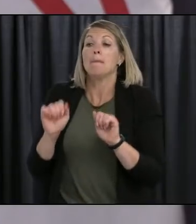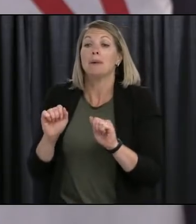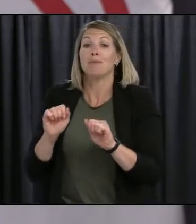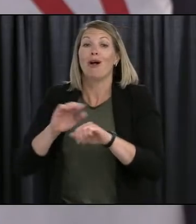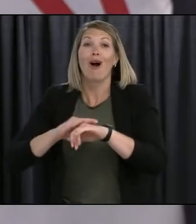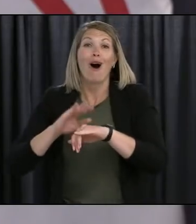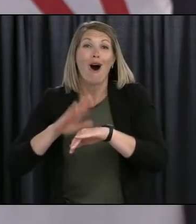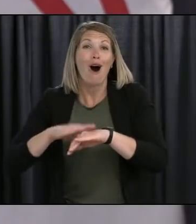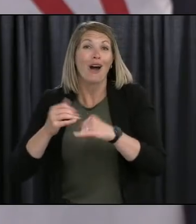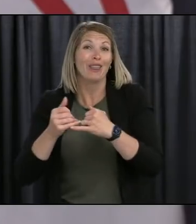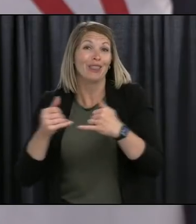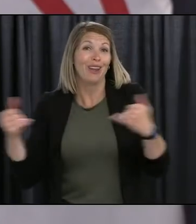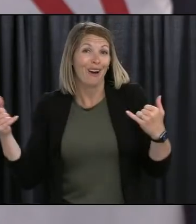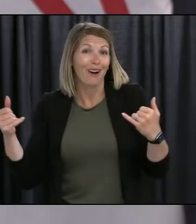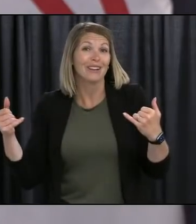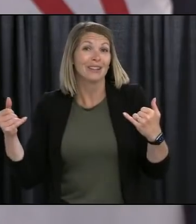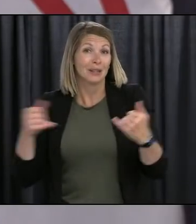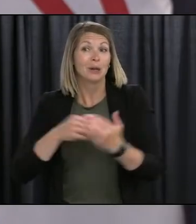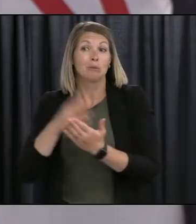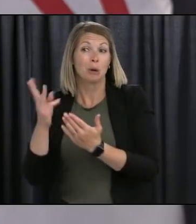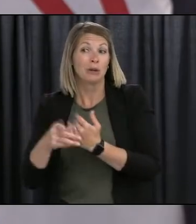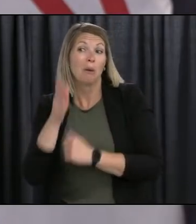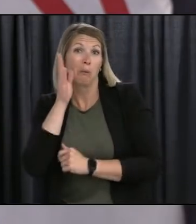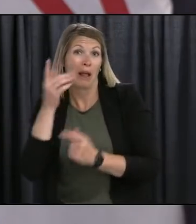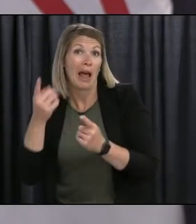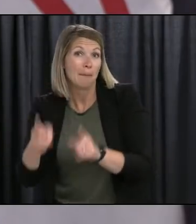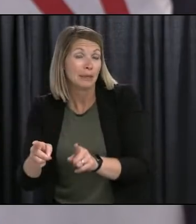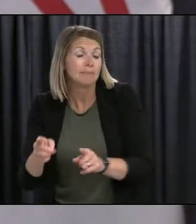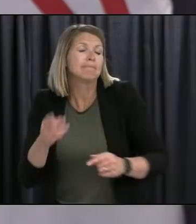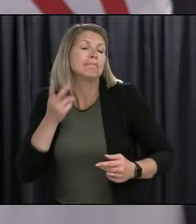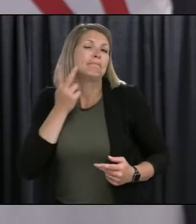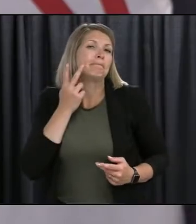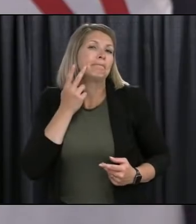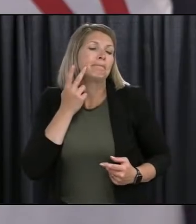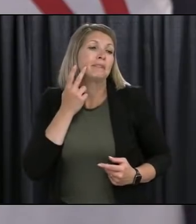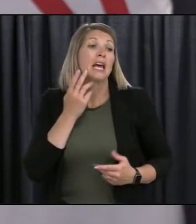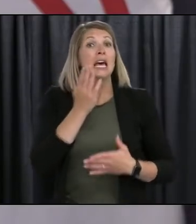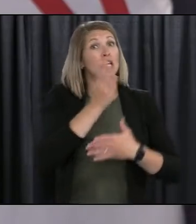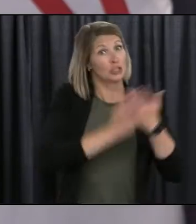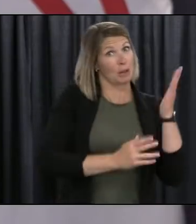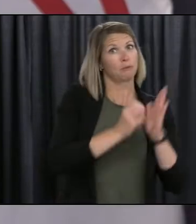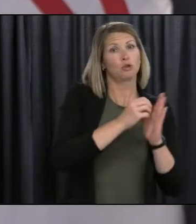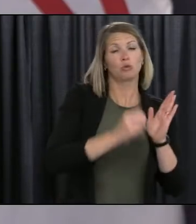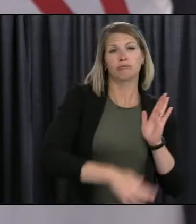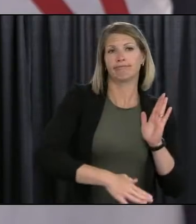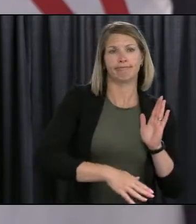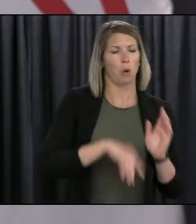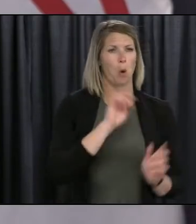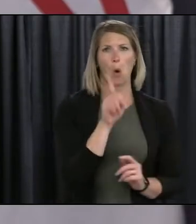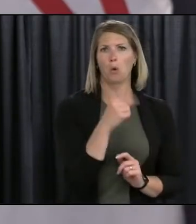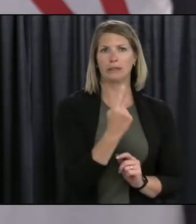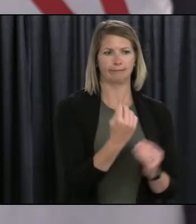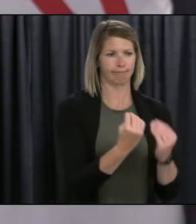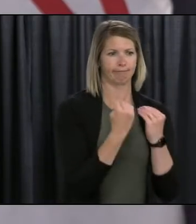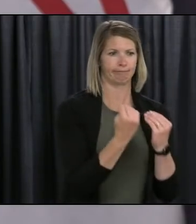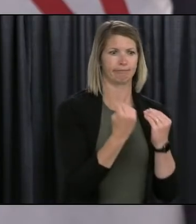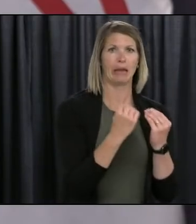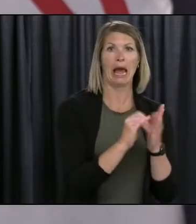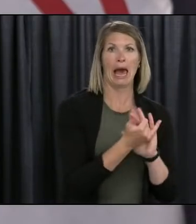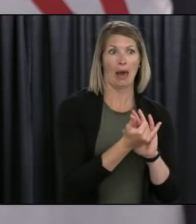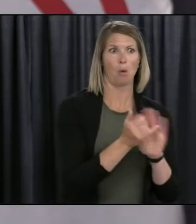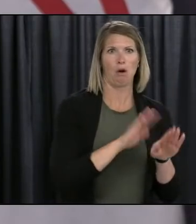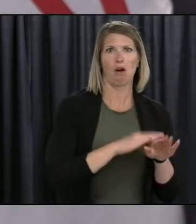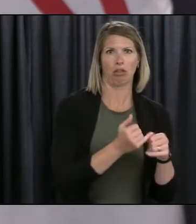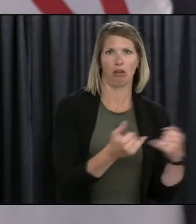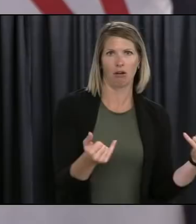all they know. They've grown up with this. They've known what it's like to use technology all their lives. So as we look ahead and plan for the